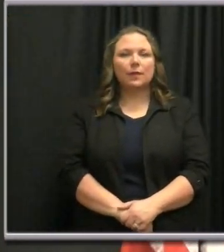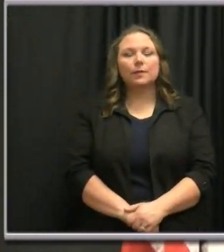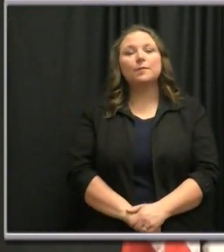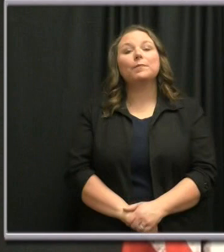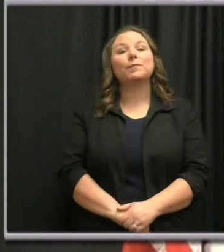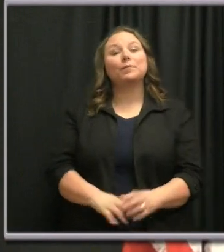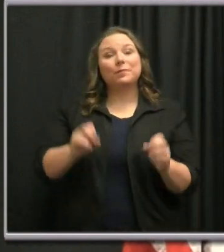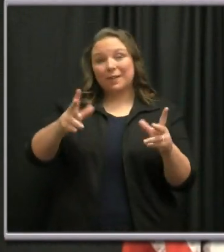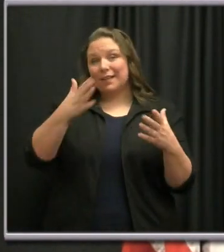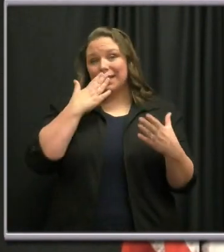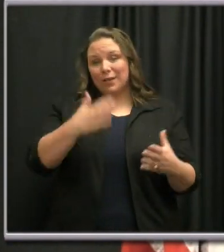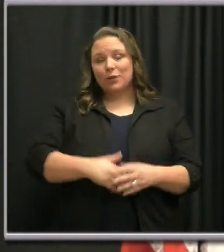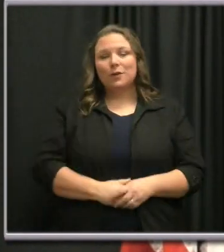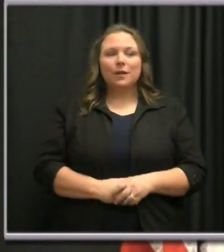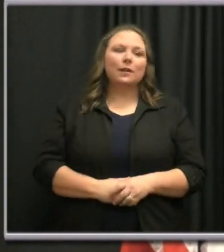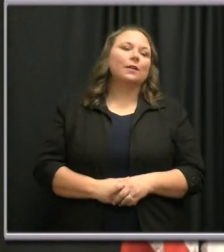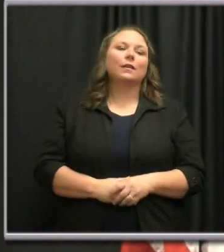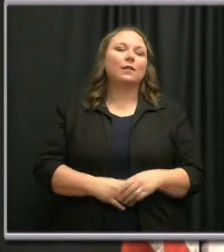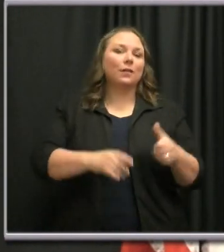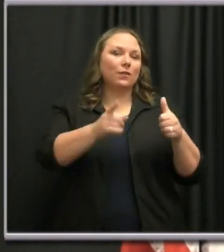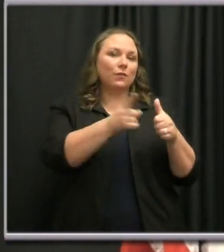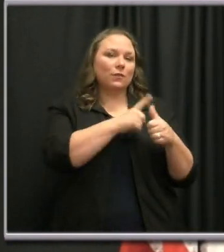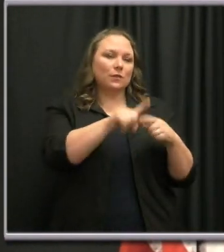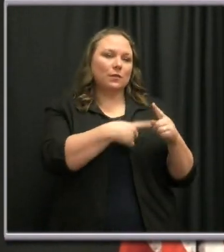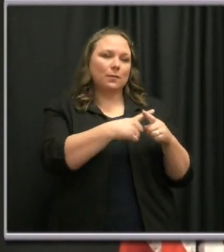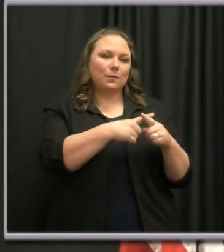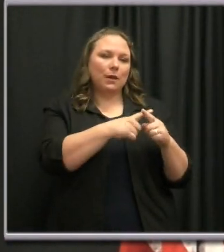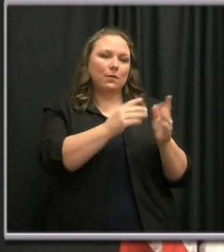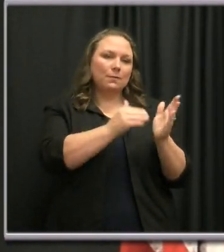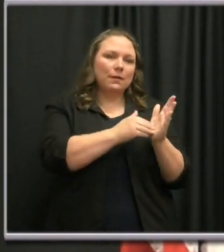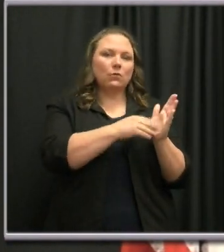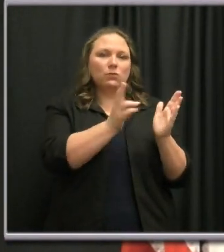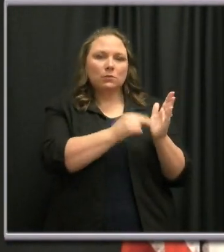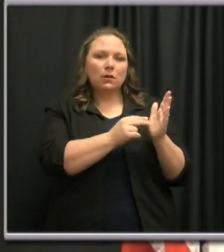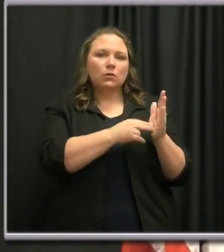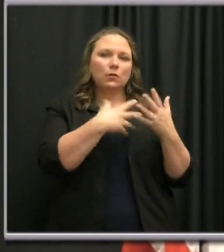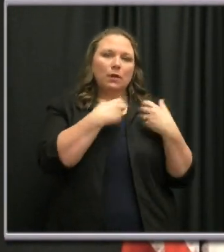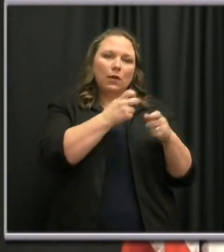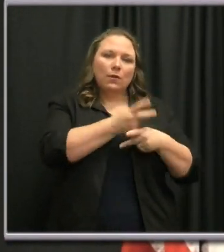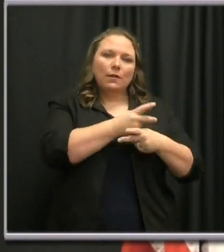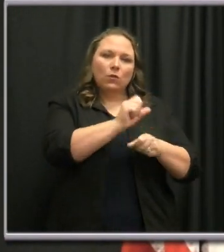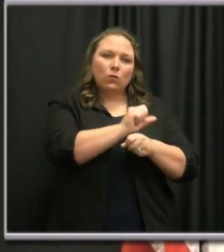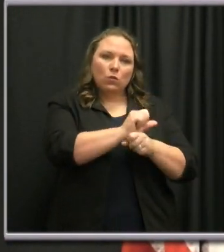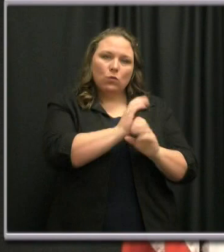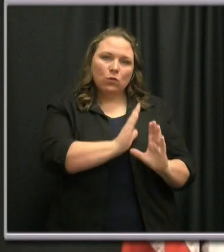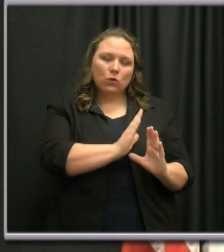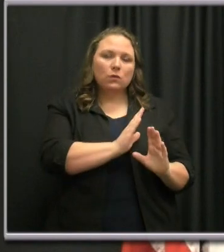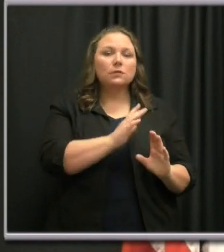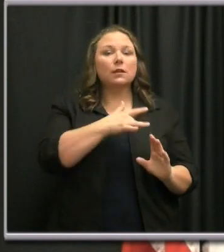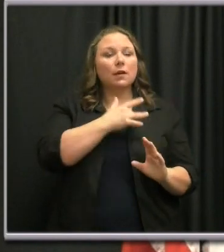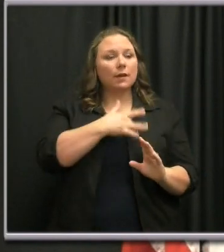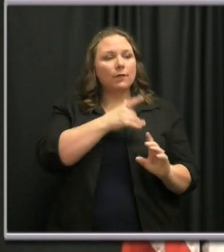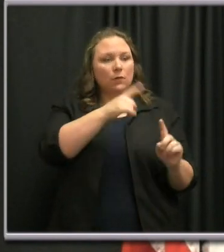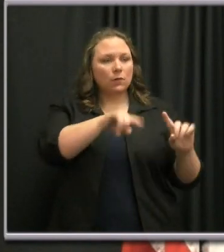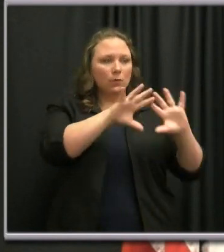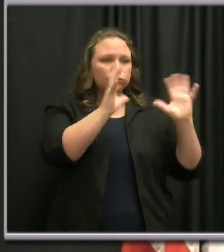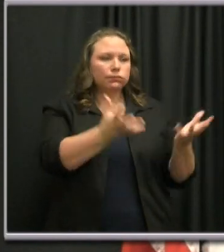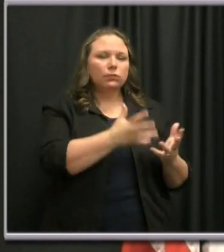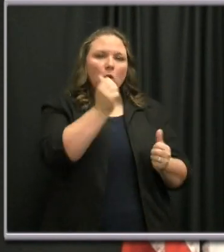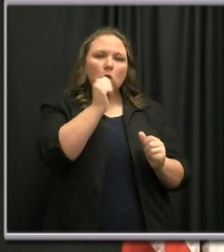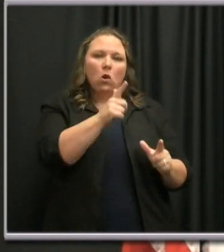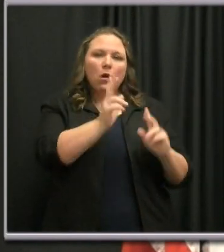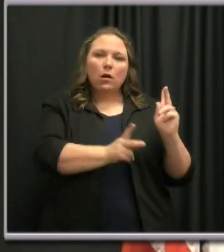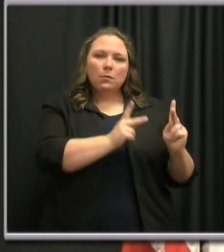All right, thank you. First, regarding healthcare workers, listen, I think healthcare workers is like all